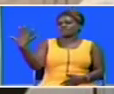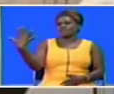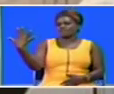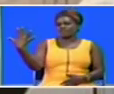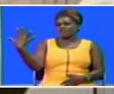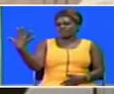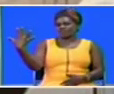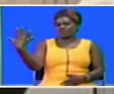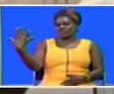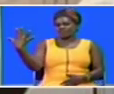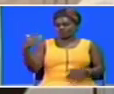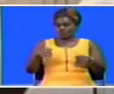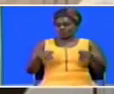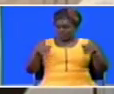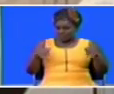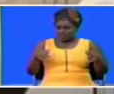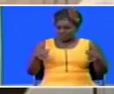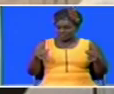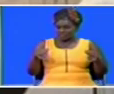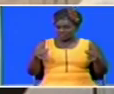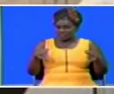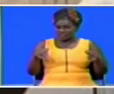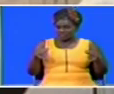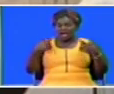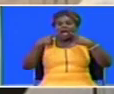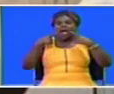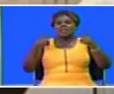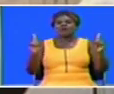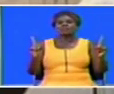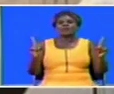we just await what will come out in tomorrow's